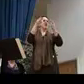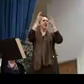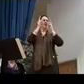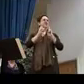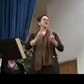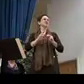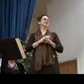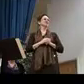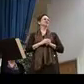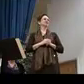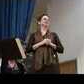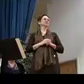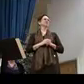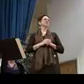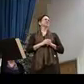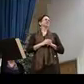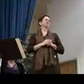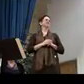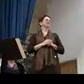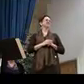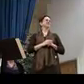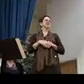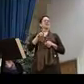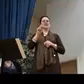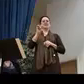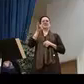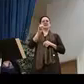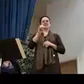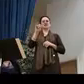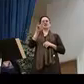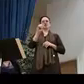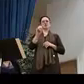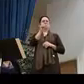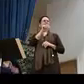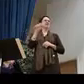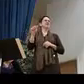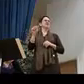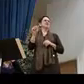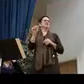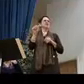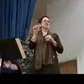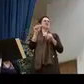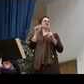Katie Jo Manning, Associate of Science, General Education.